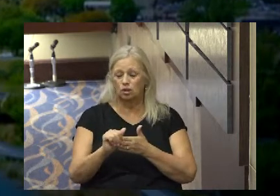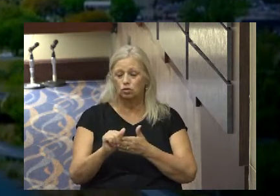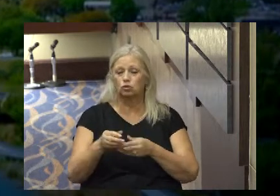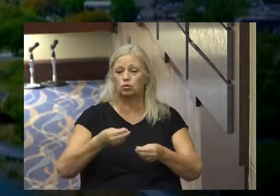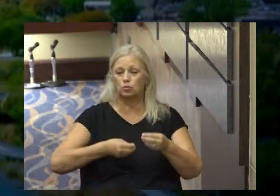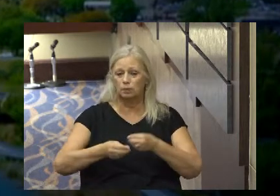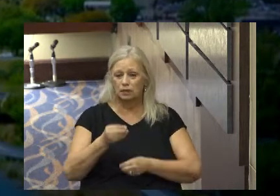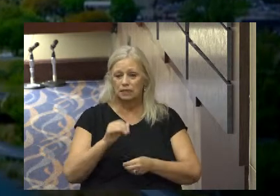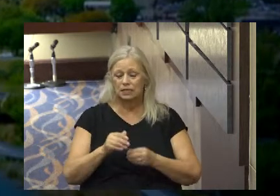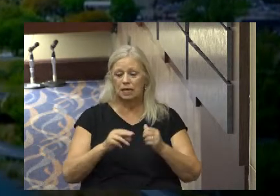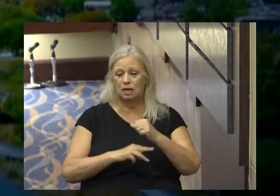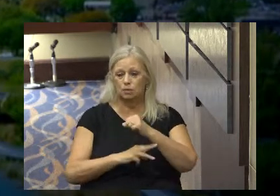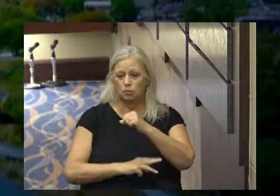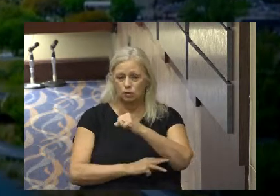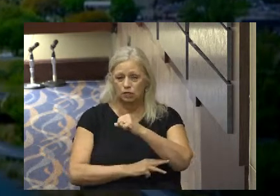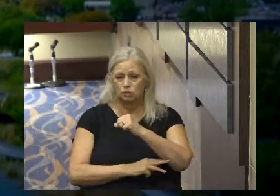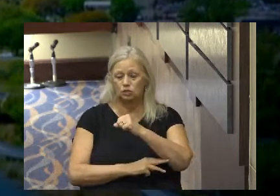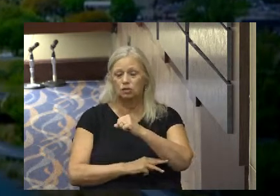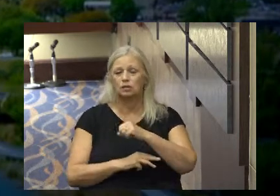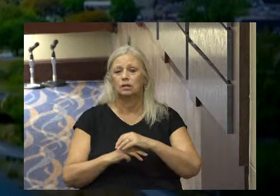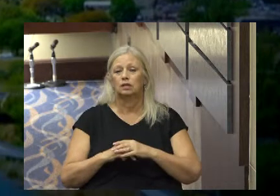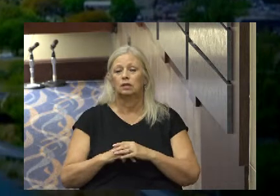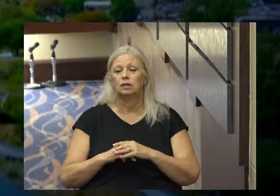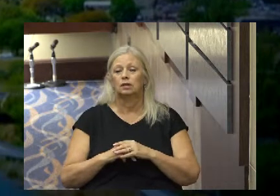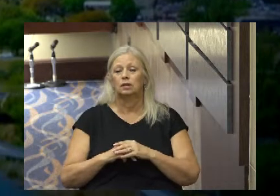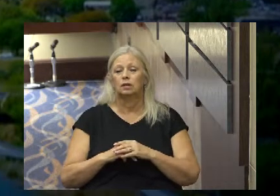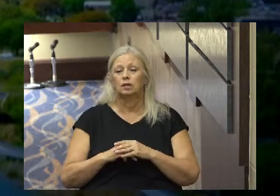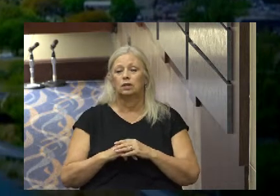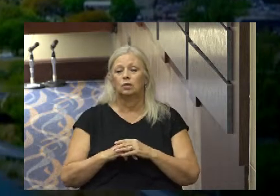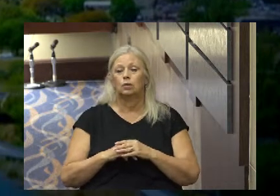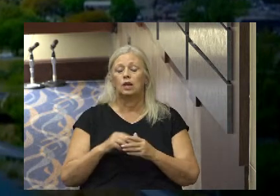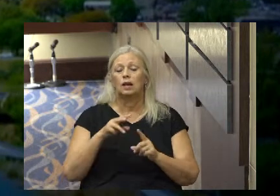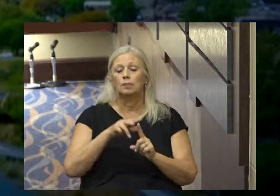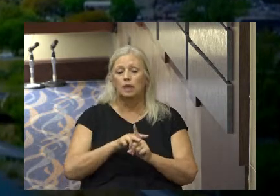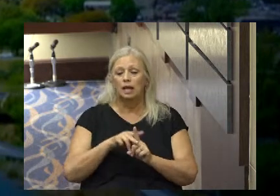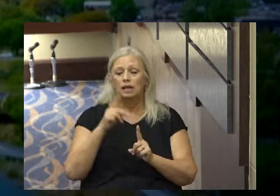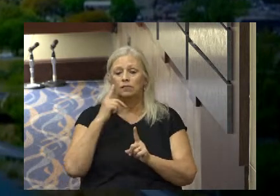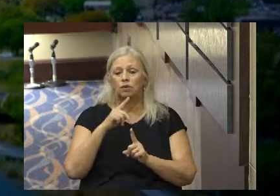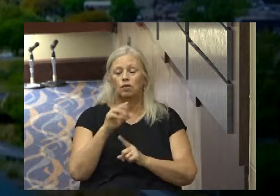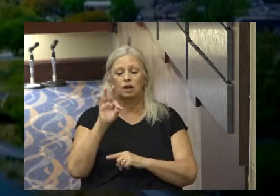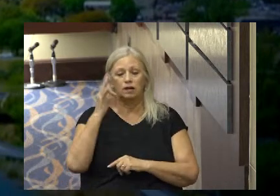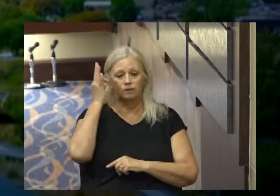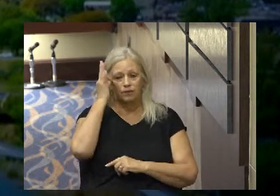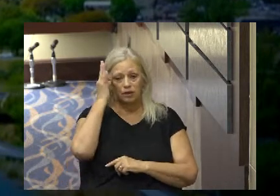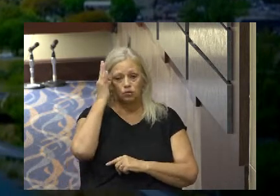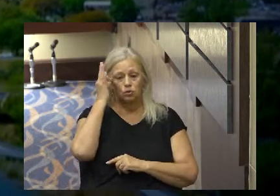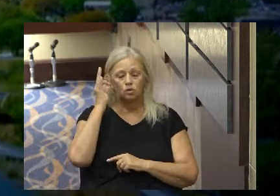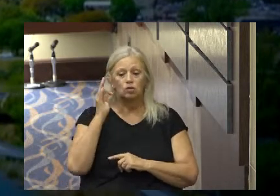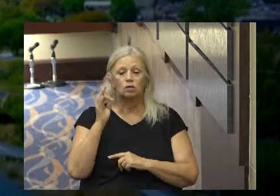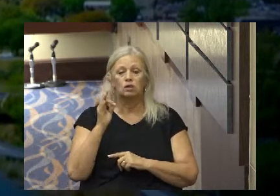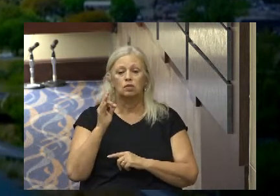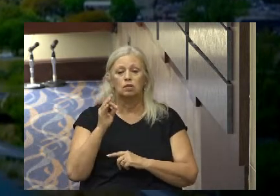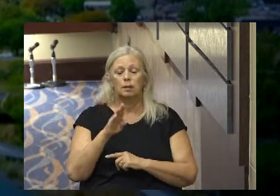related costs. We're applying to the Federal Bridge Investment Program, the BIP is what it's